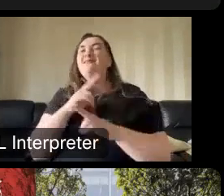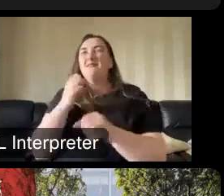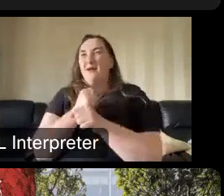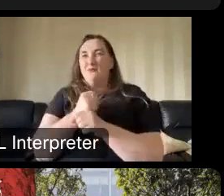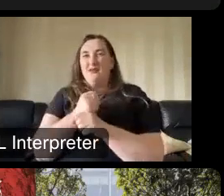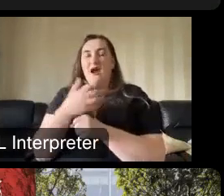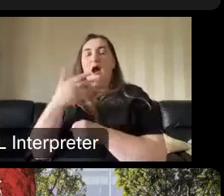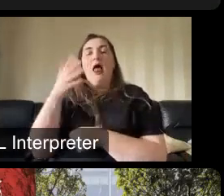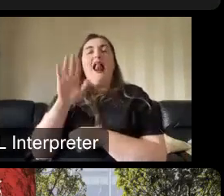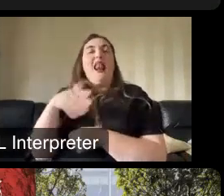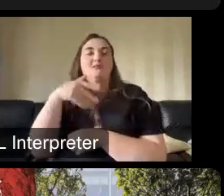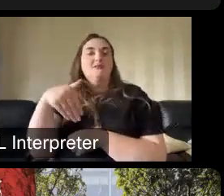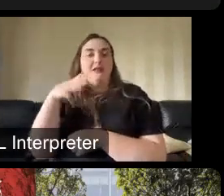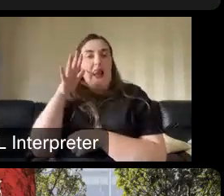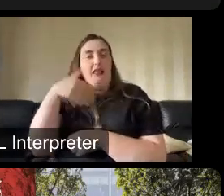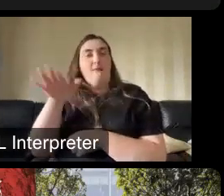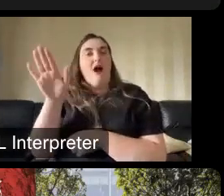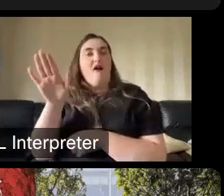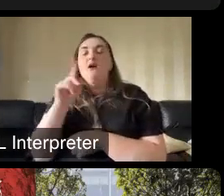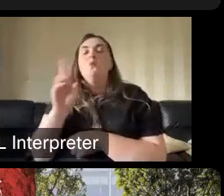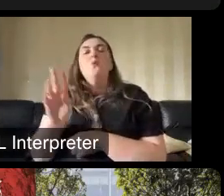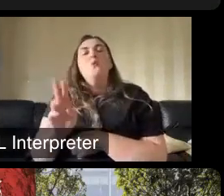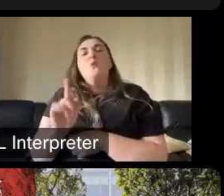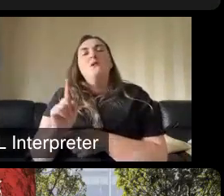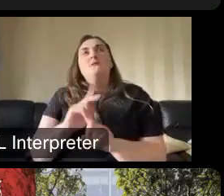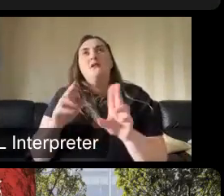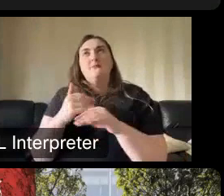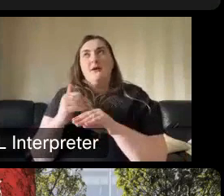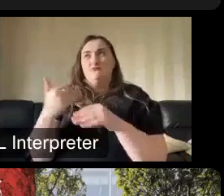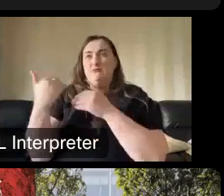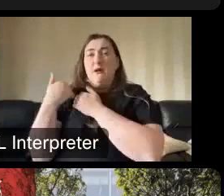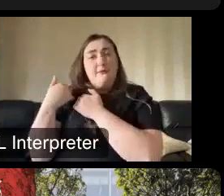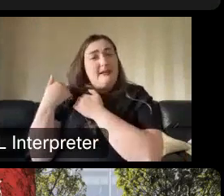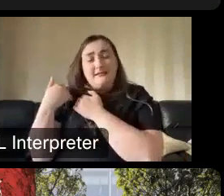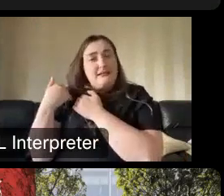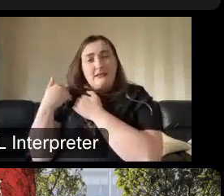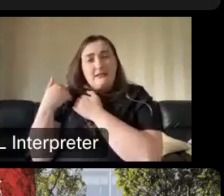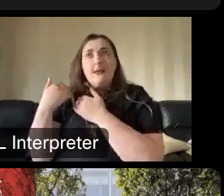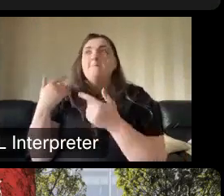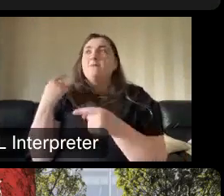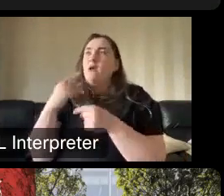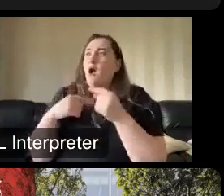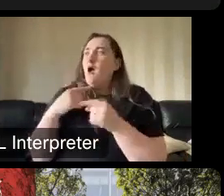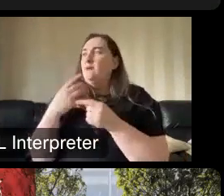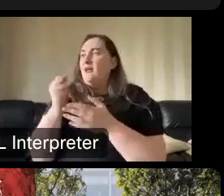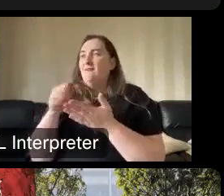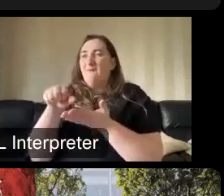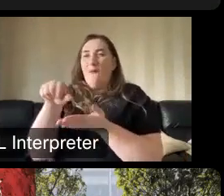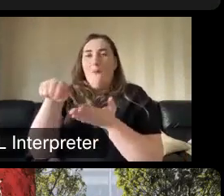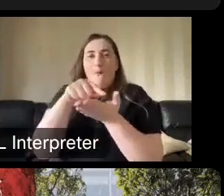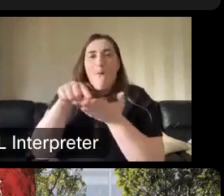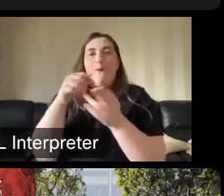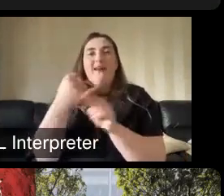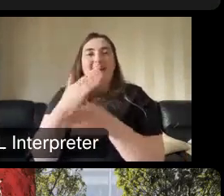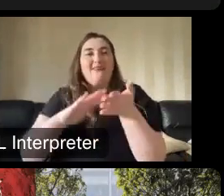about accountability. It's not about responsibility, though. There's always holes in the cheese. There's always holes